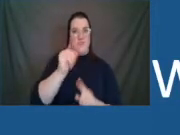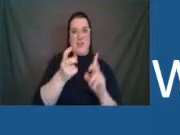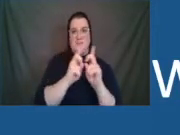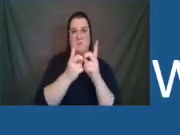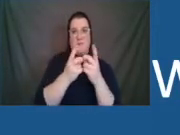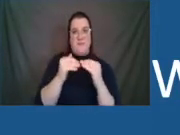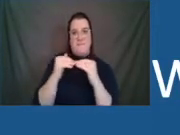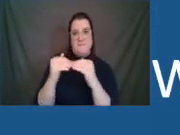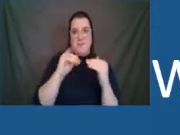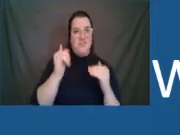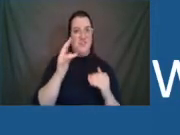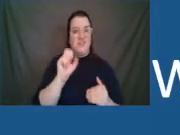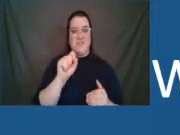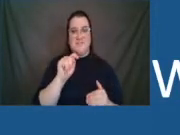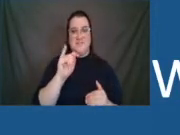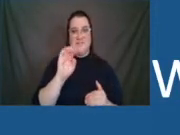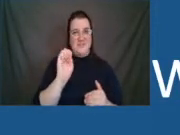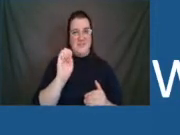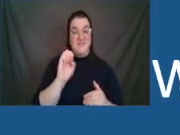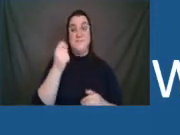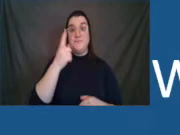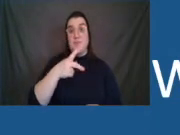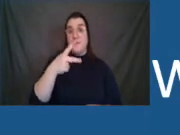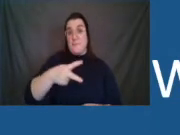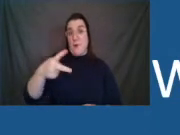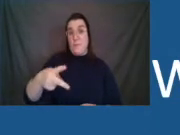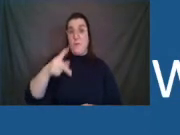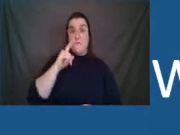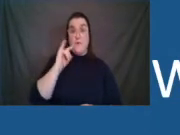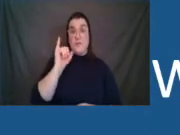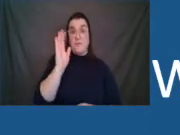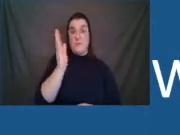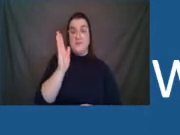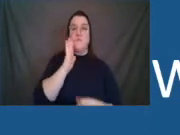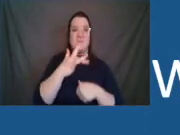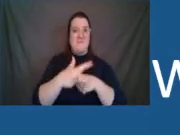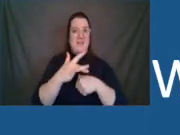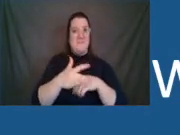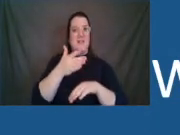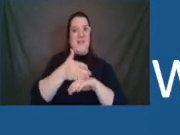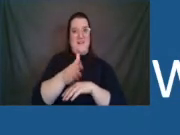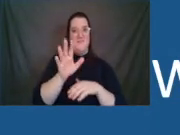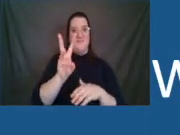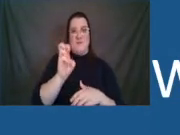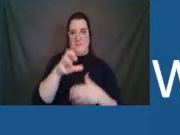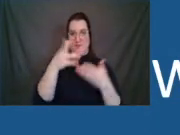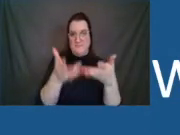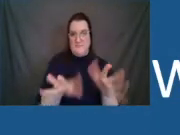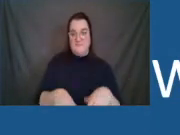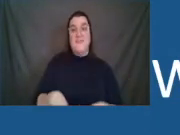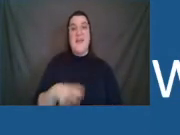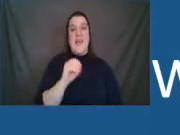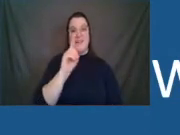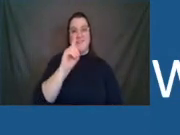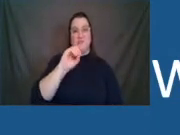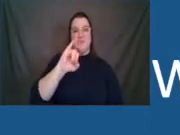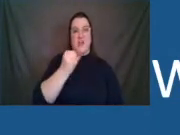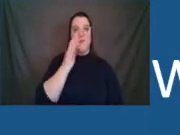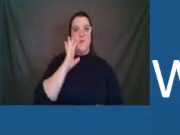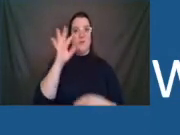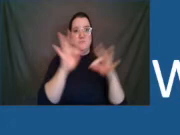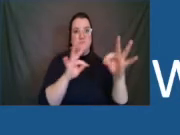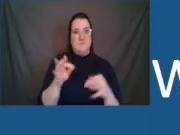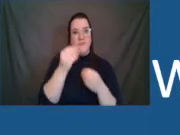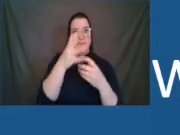not be able to record the Department of Justice session. However, the PowerPoint for that presentation will be made available